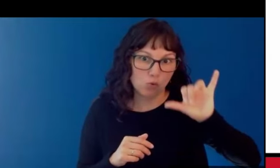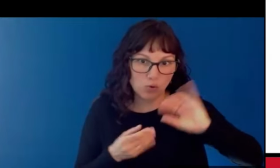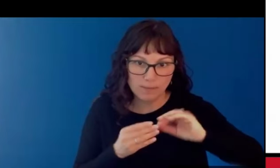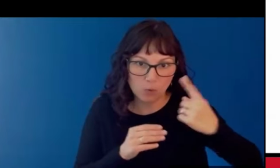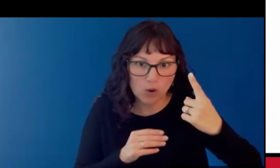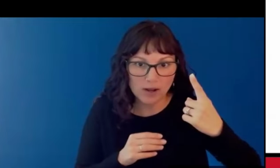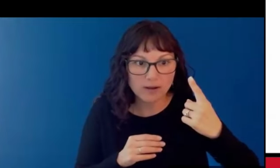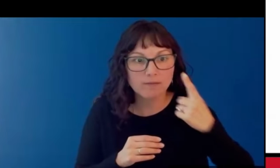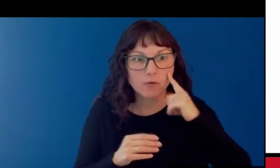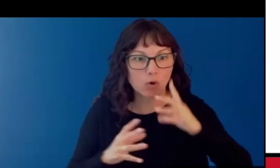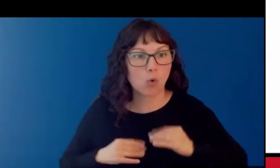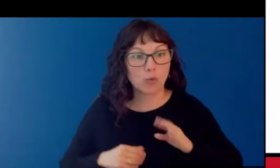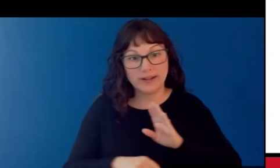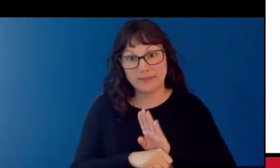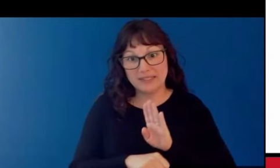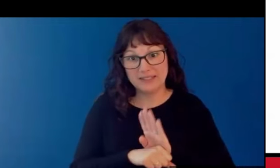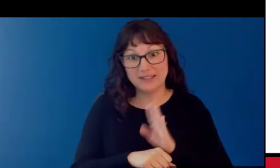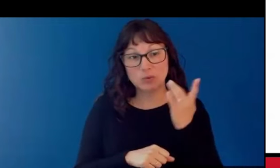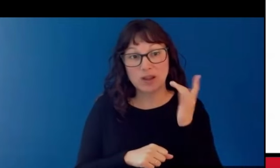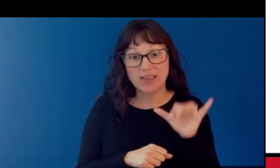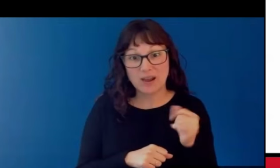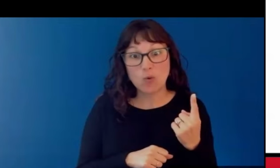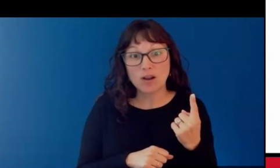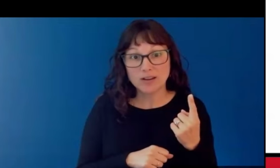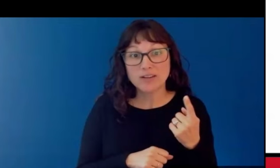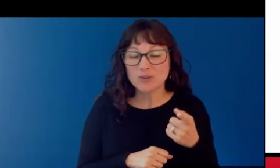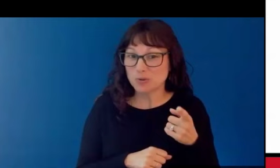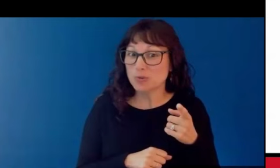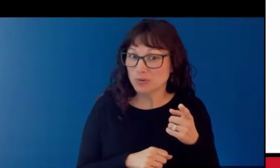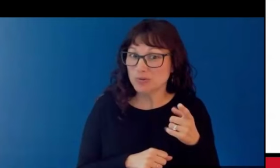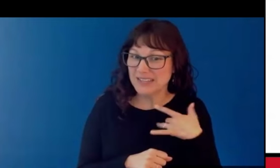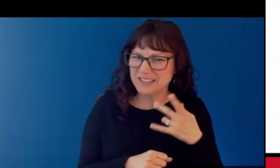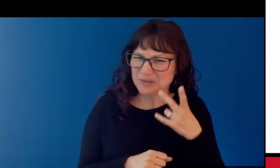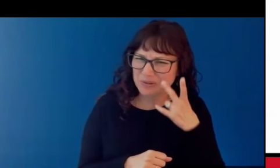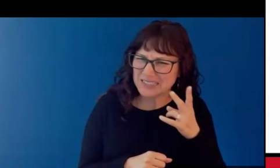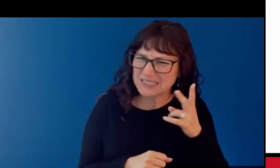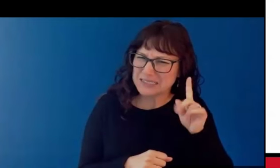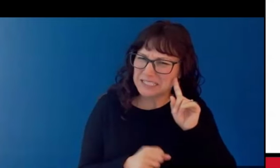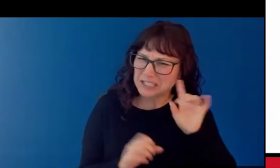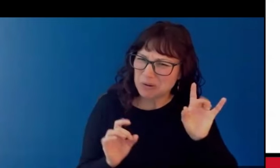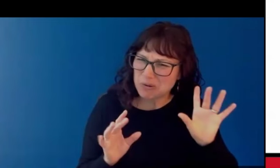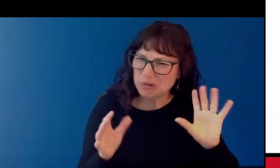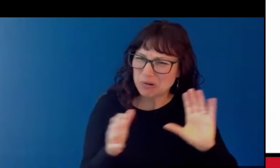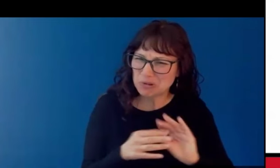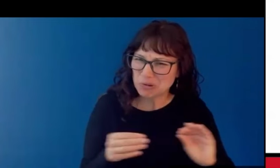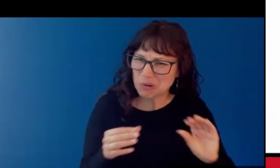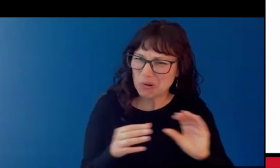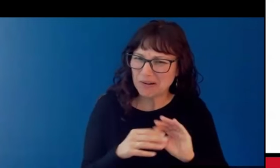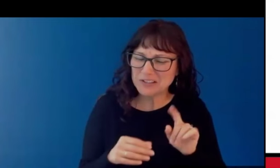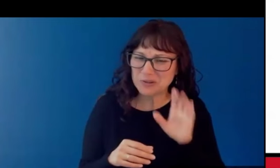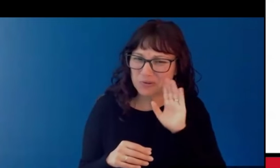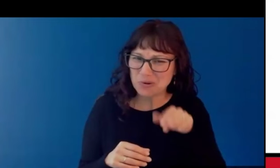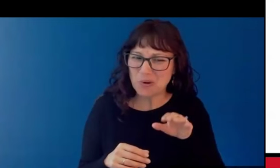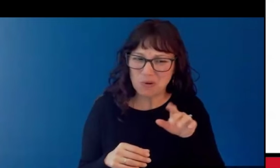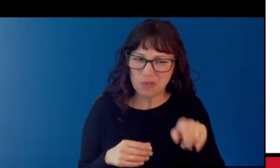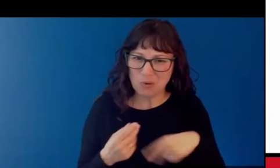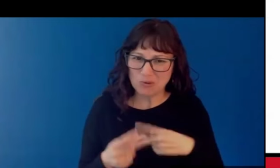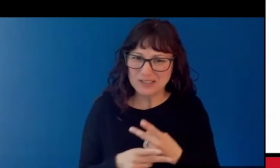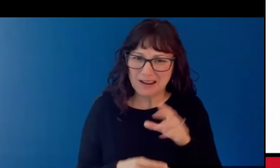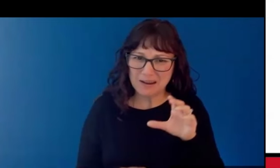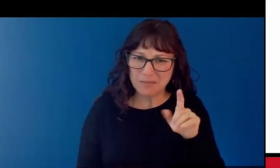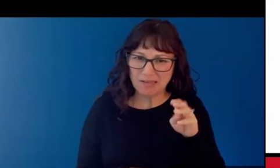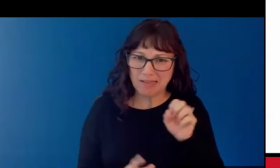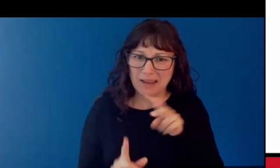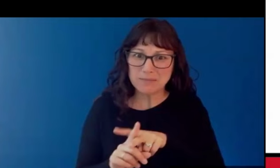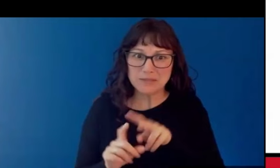business owners, because that's the one you hear the horror stories. You know those claims can go into the millions